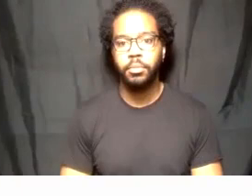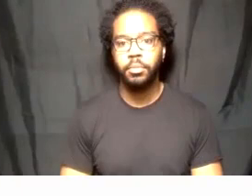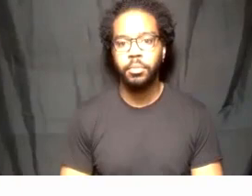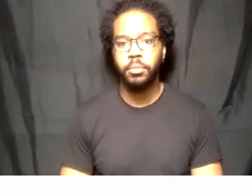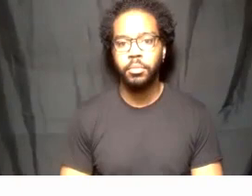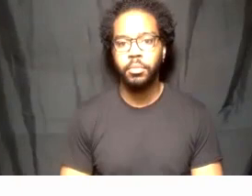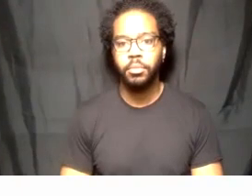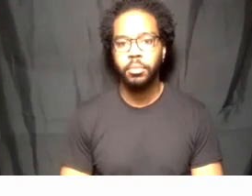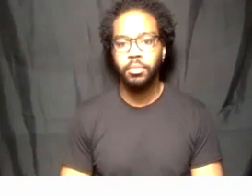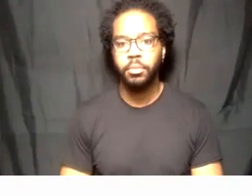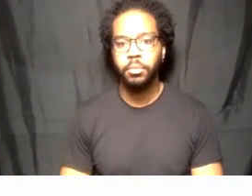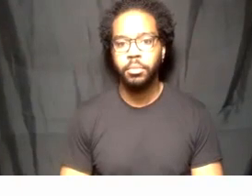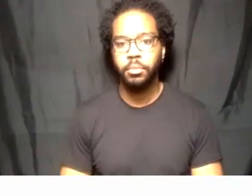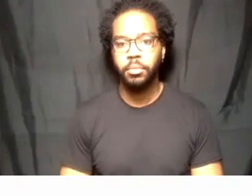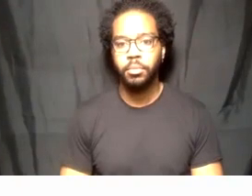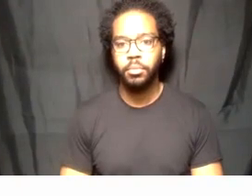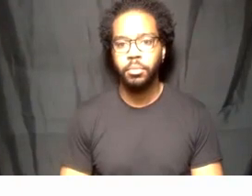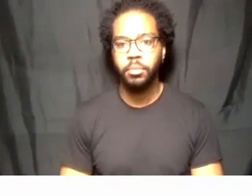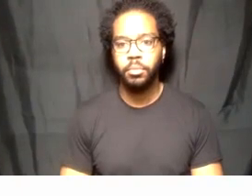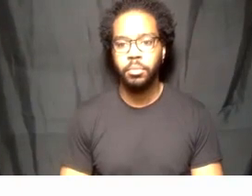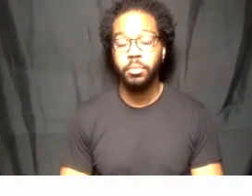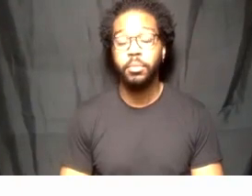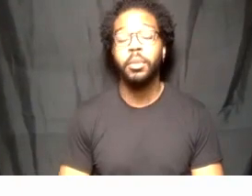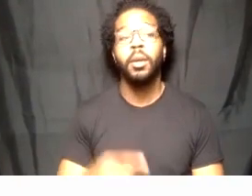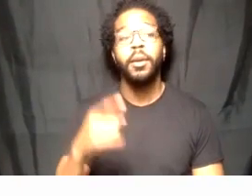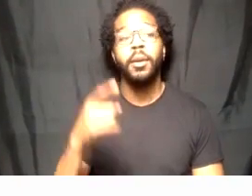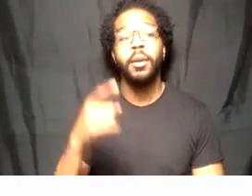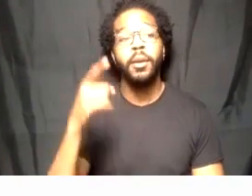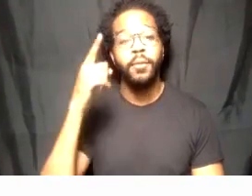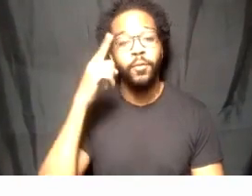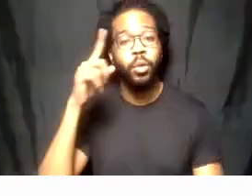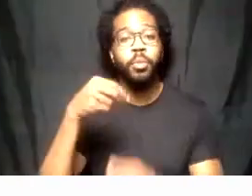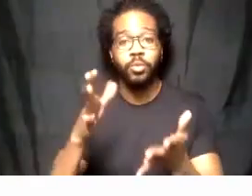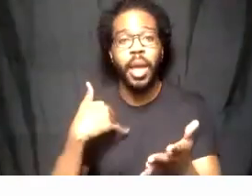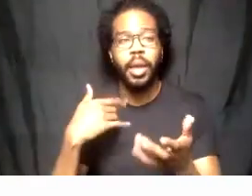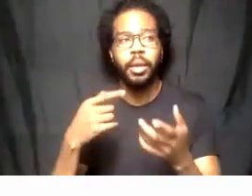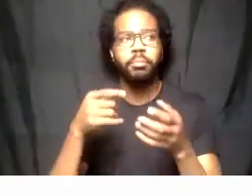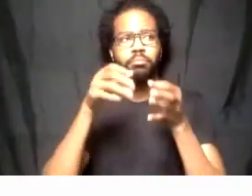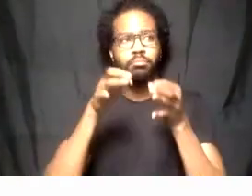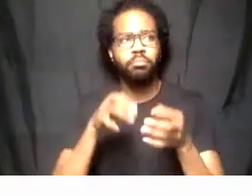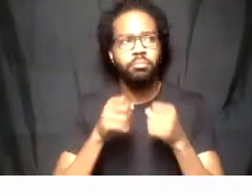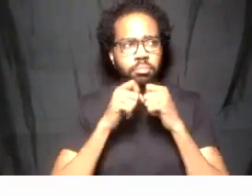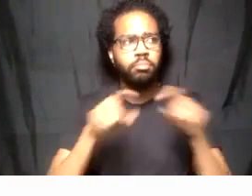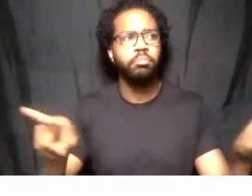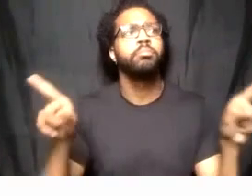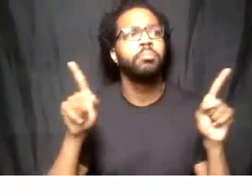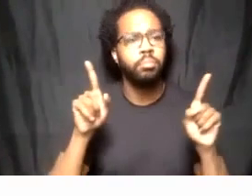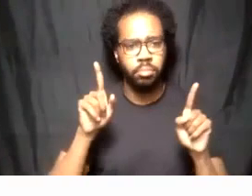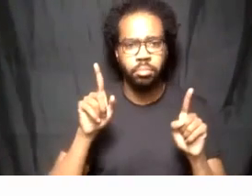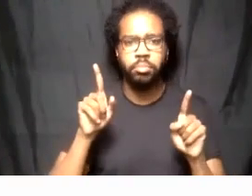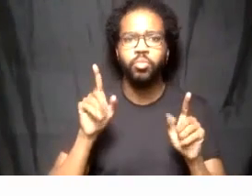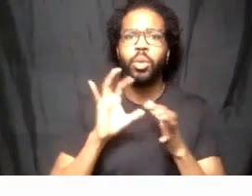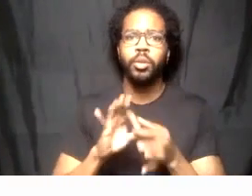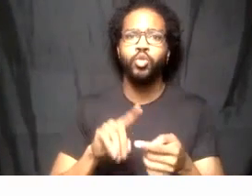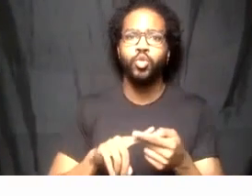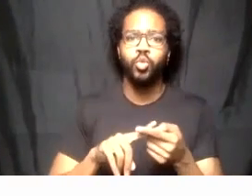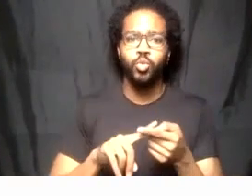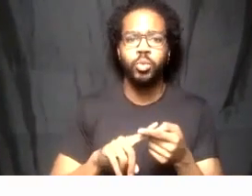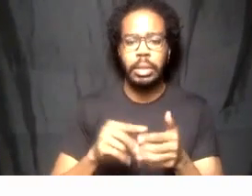And there was, for the providers, there was guidance that went out also around care of people who are in intermediate care facilities